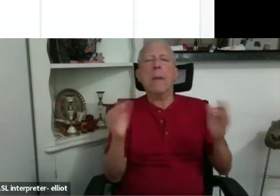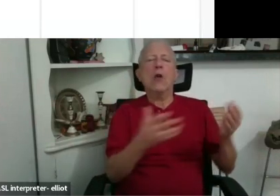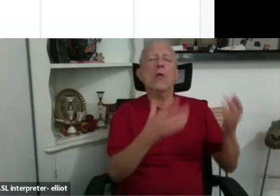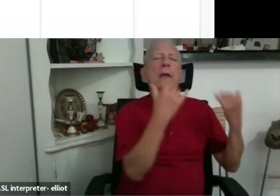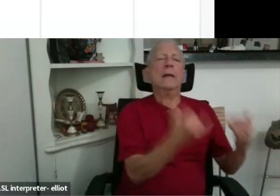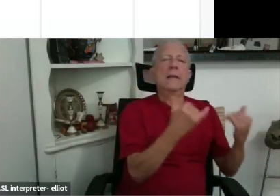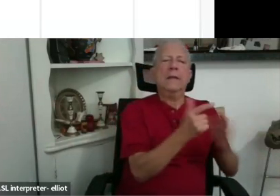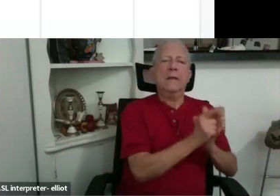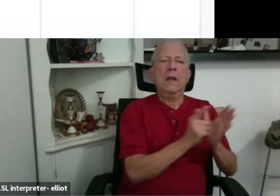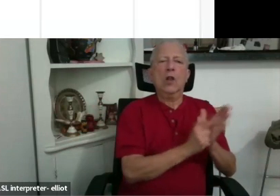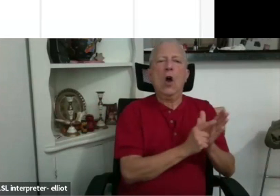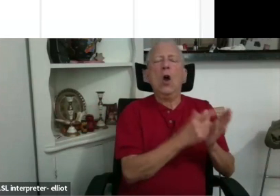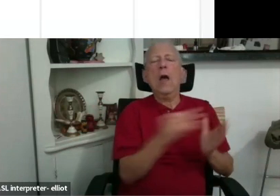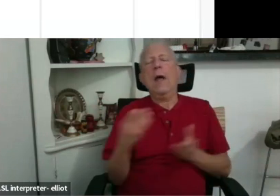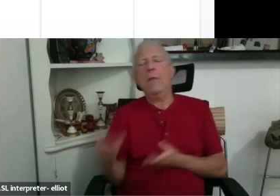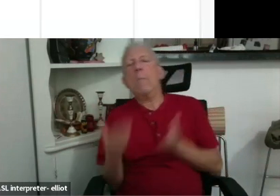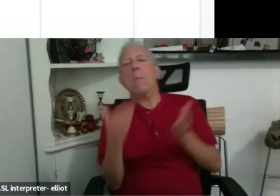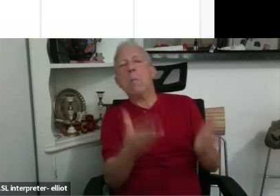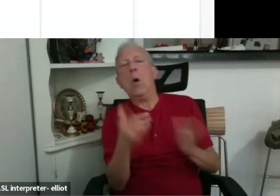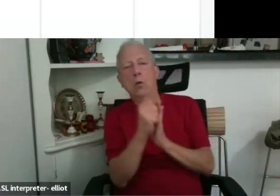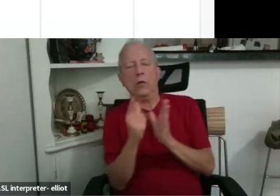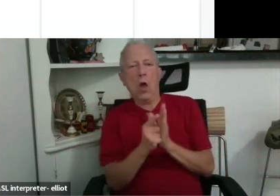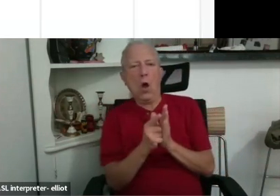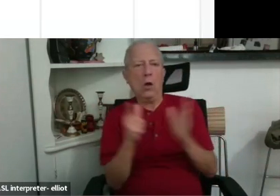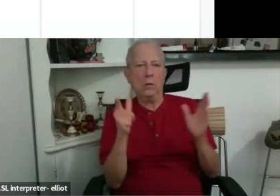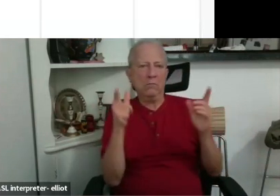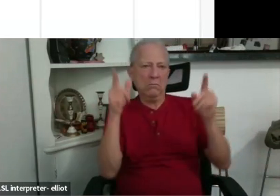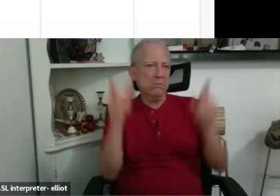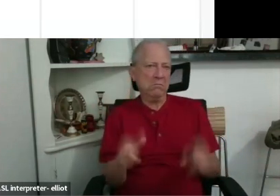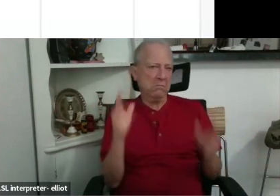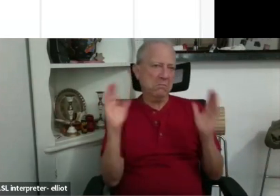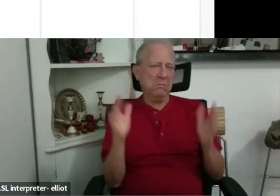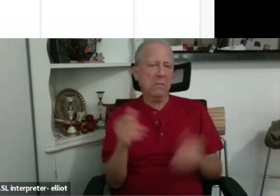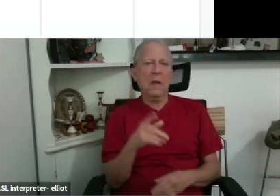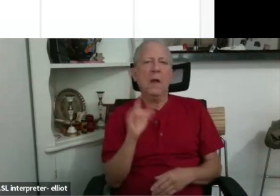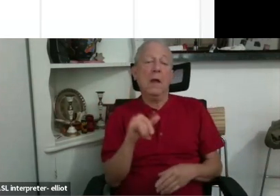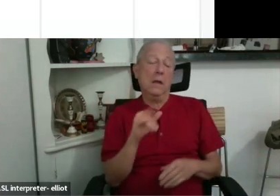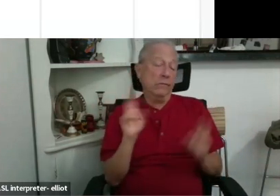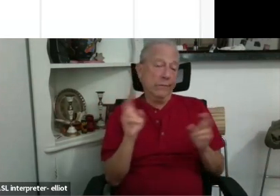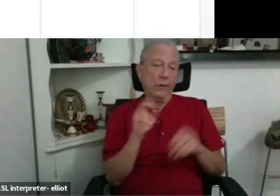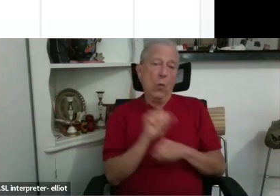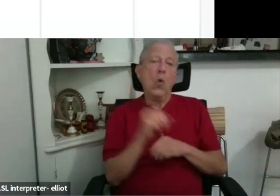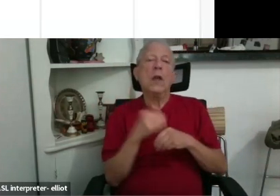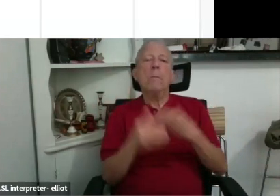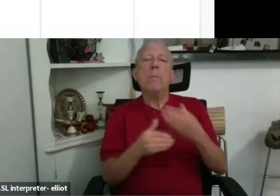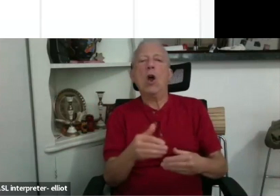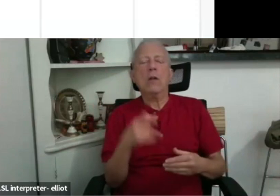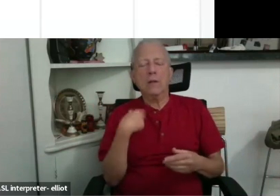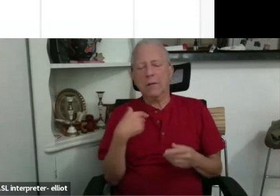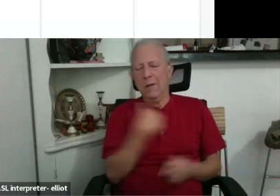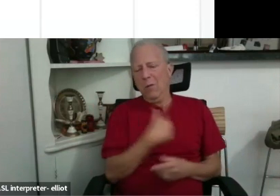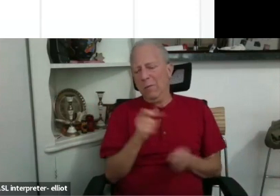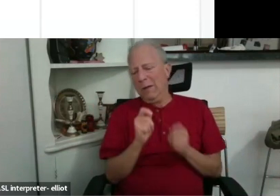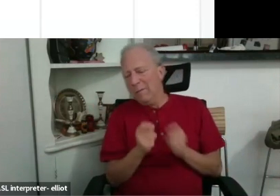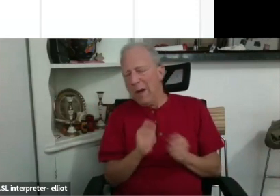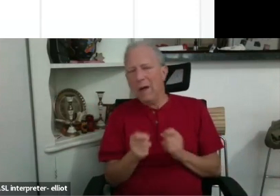law and the proposed law. So it's a work in progress. It's been modified